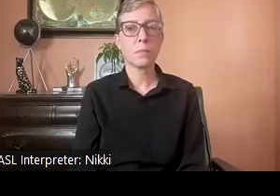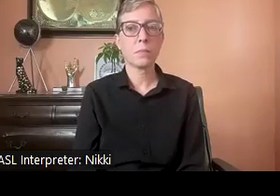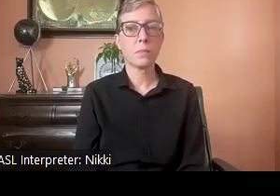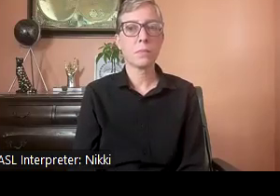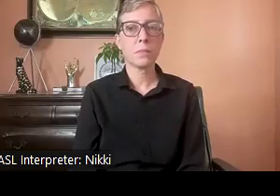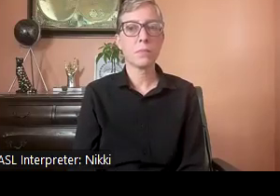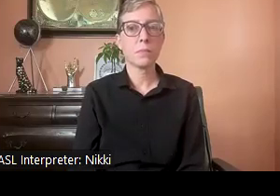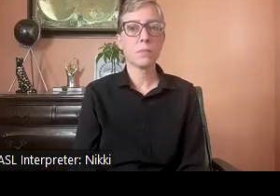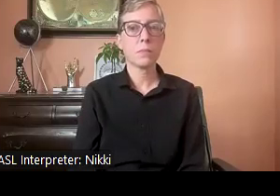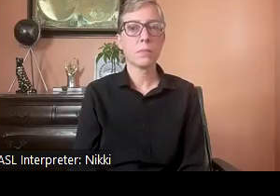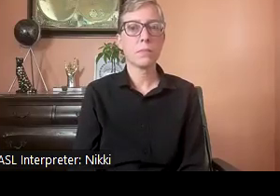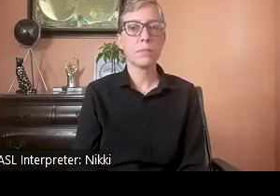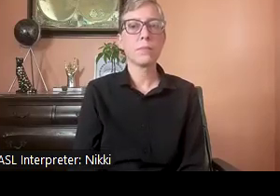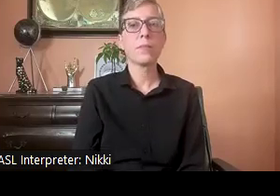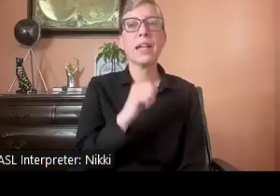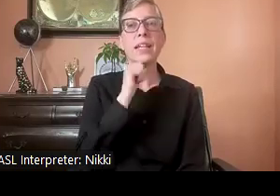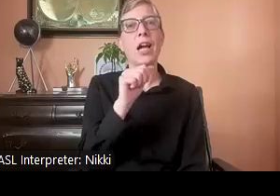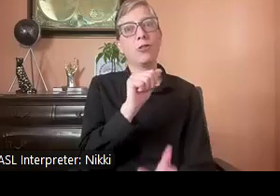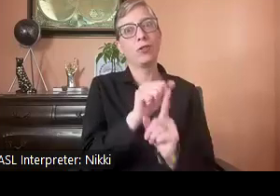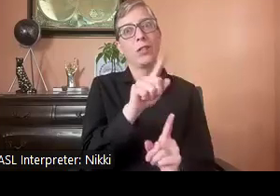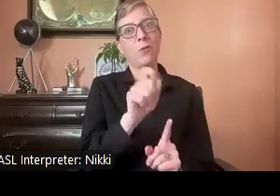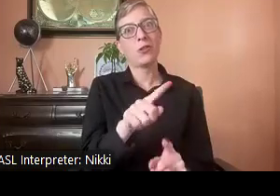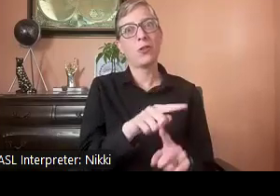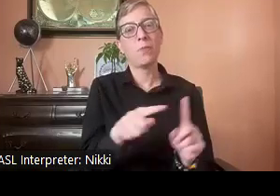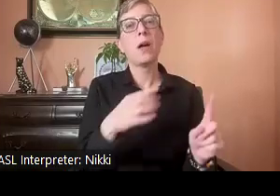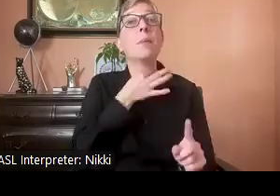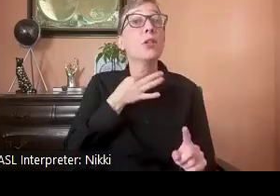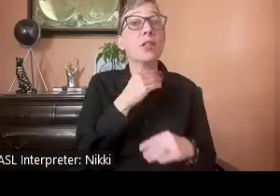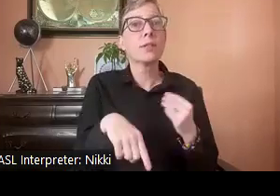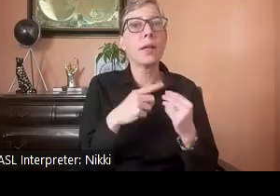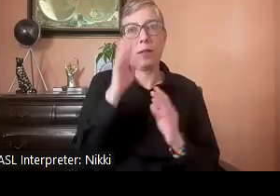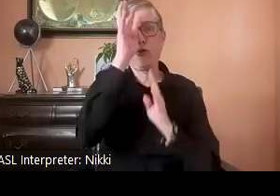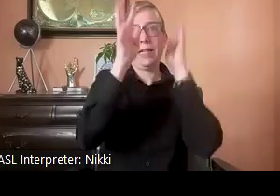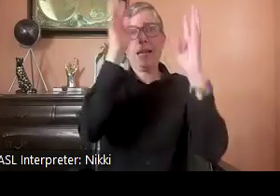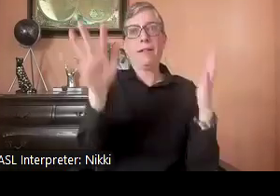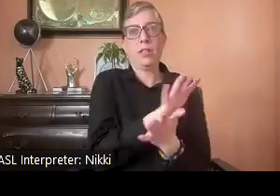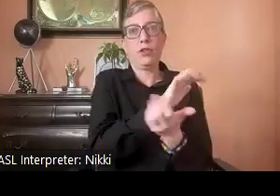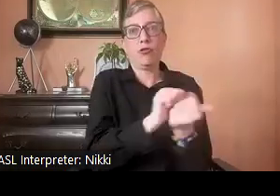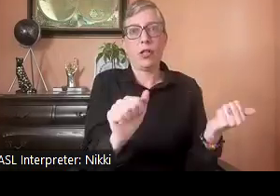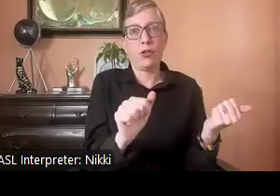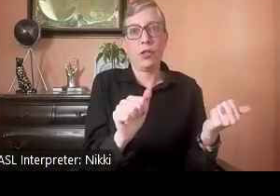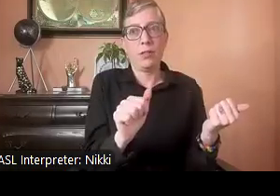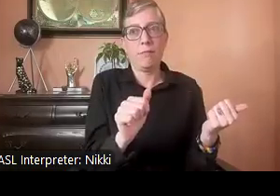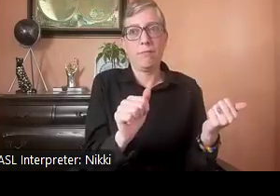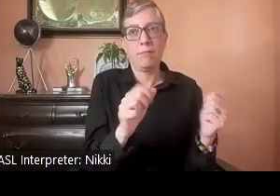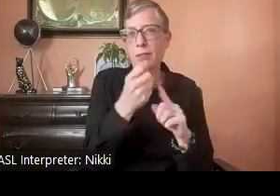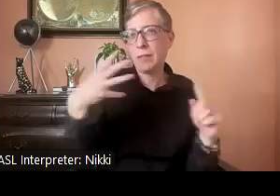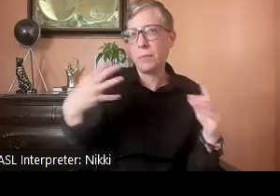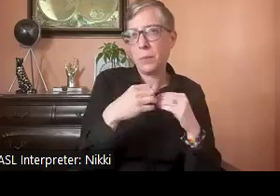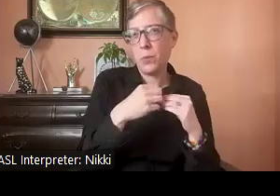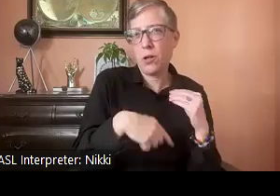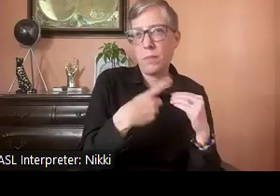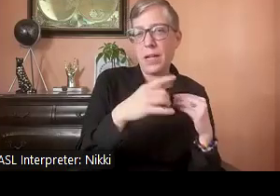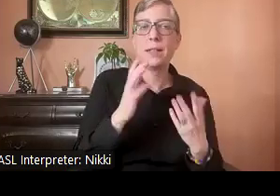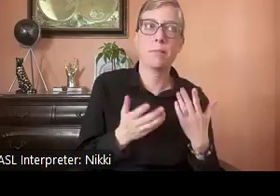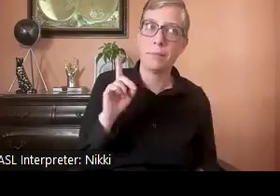It's not a trick question, but I do want to hear more about the creative destruction. It might say something about me. It's probably